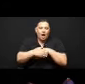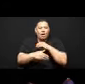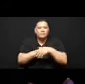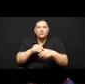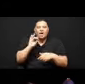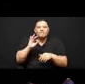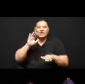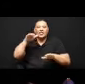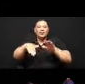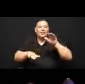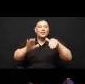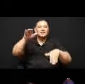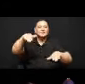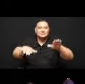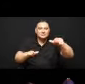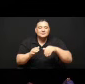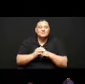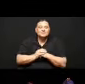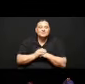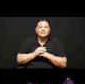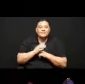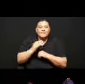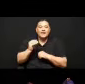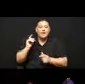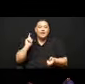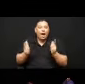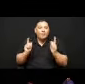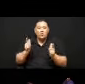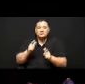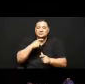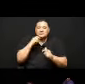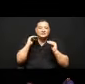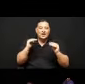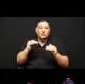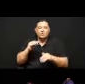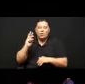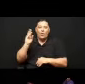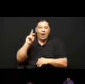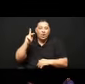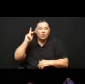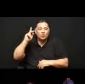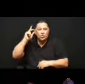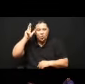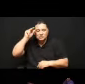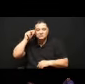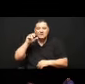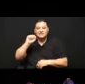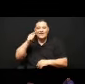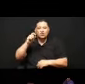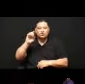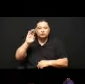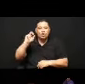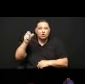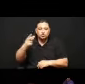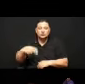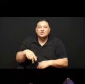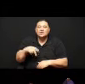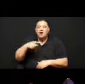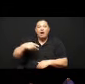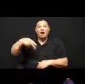And cowboys and deserts and wild horses and sagebrush. The high desert has turned green.